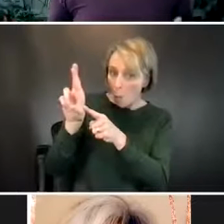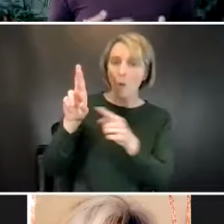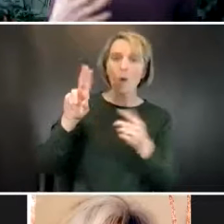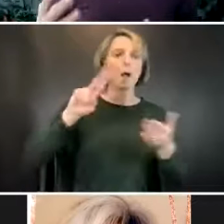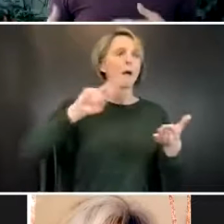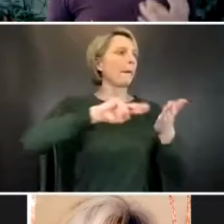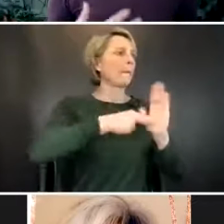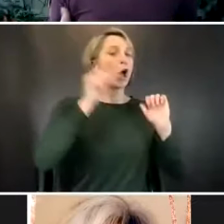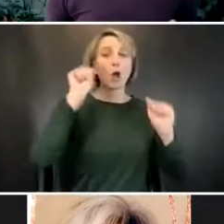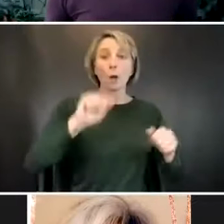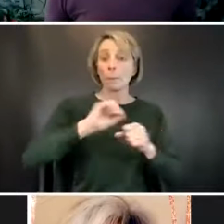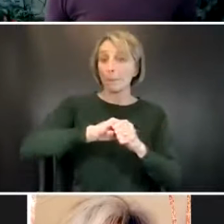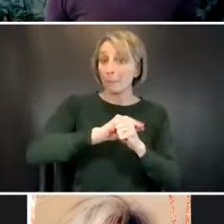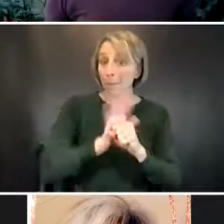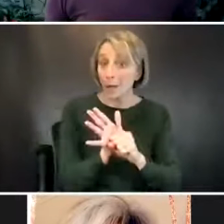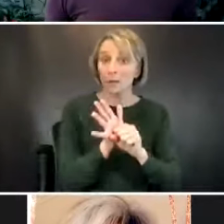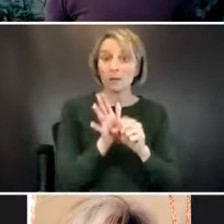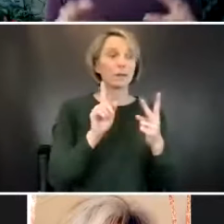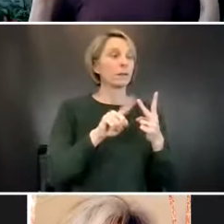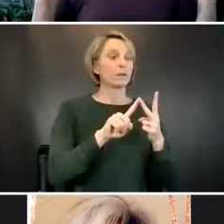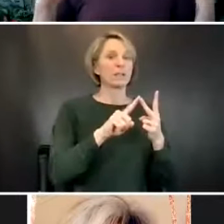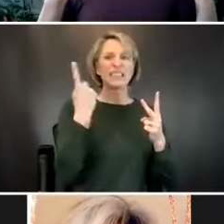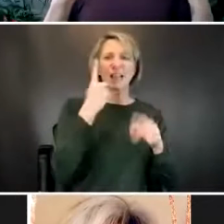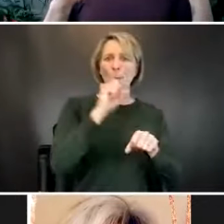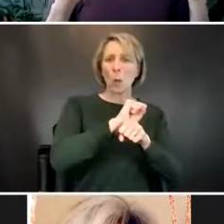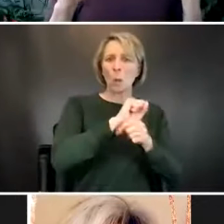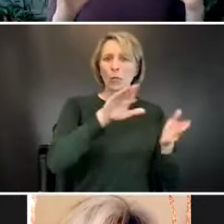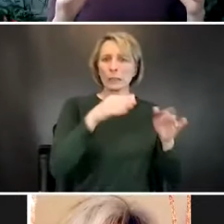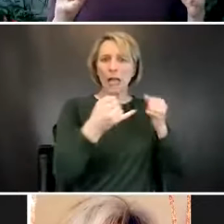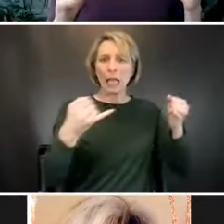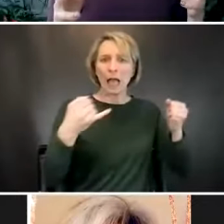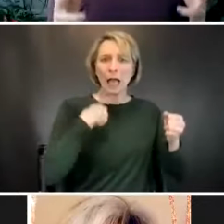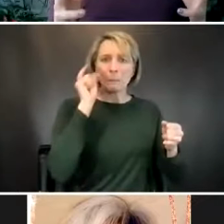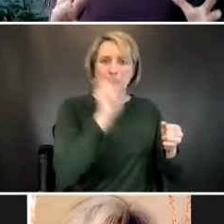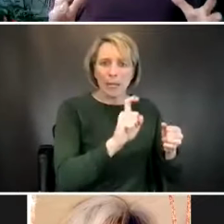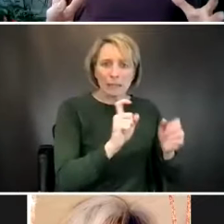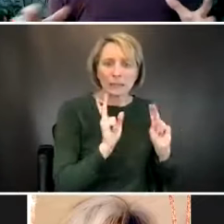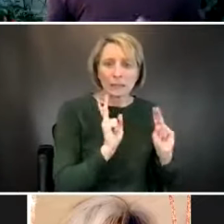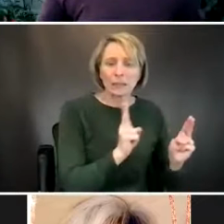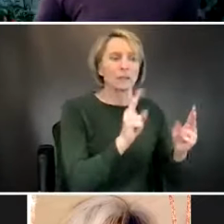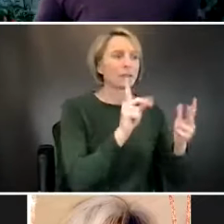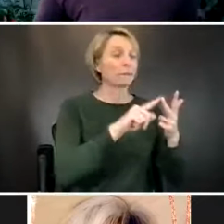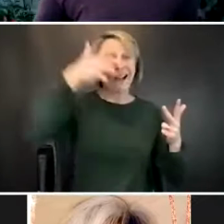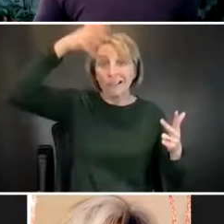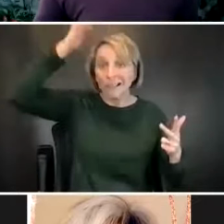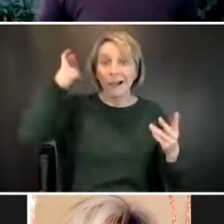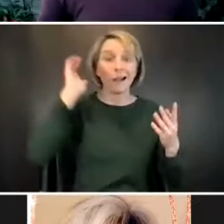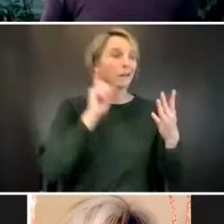blizzards, and even traumatic events, those are the stressors in our life.